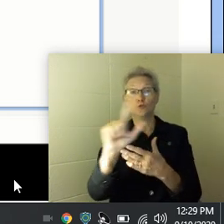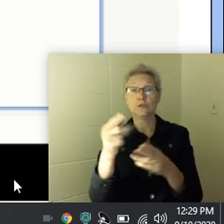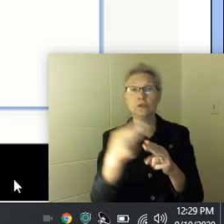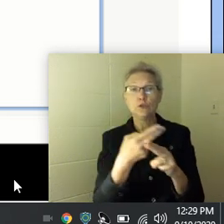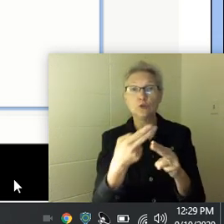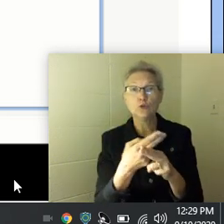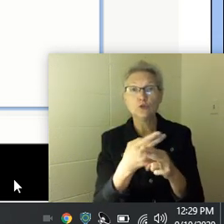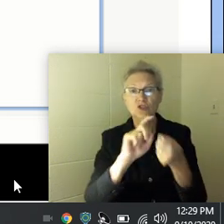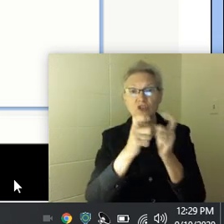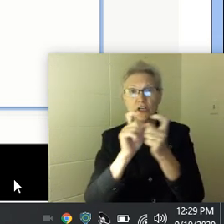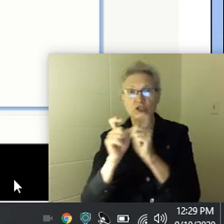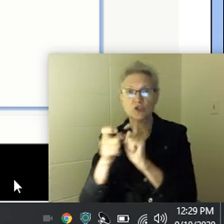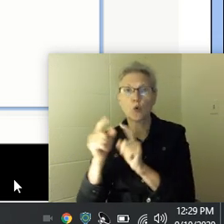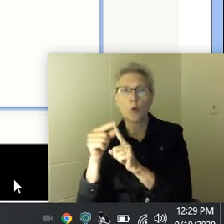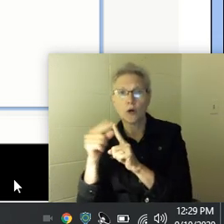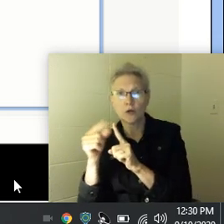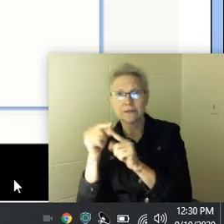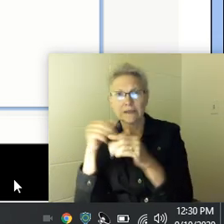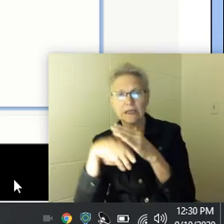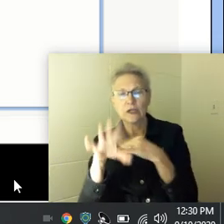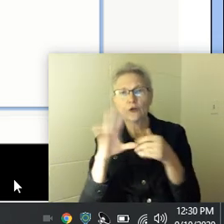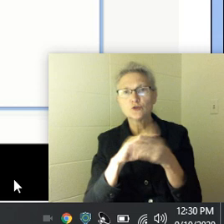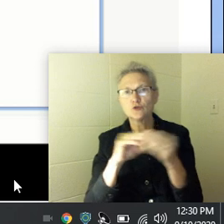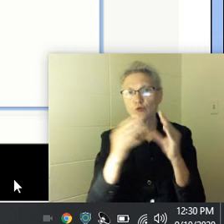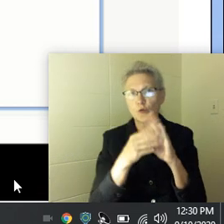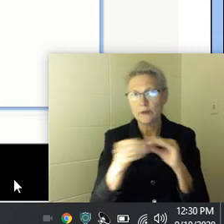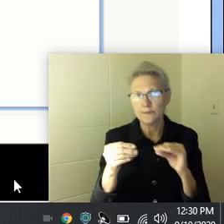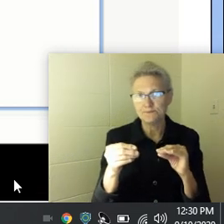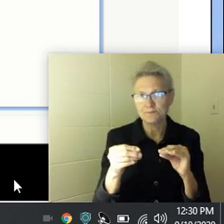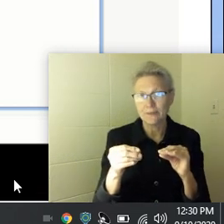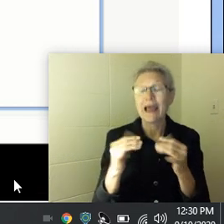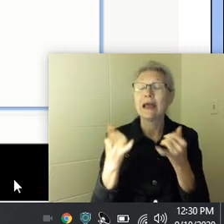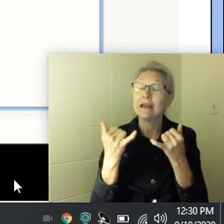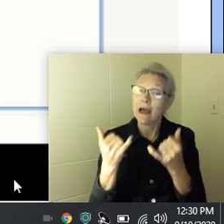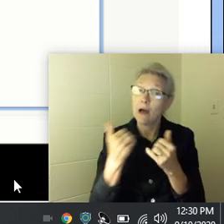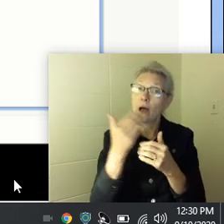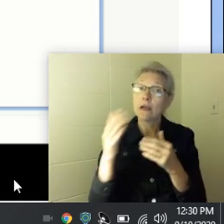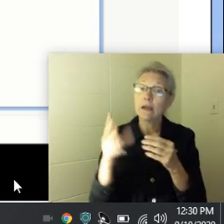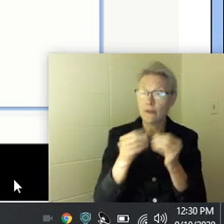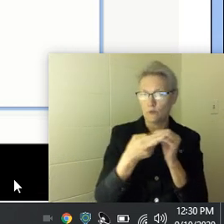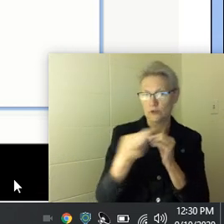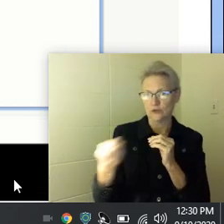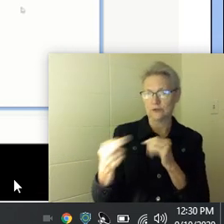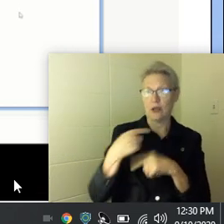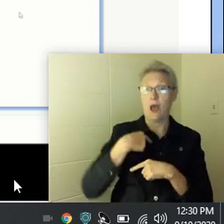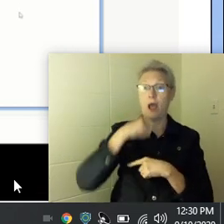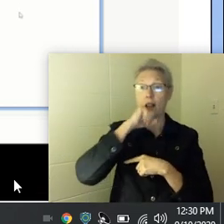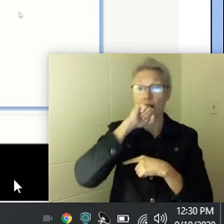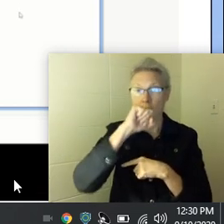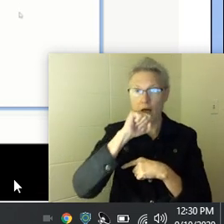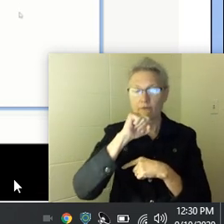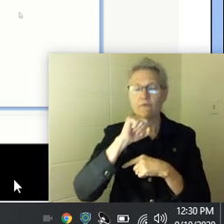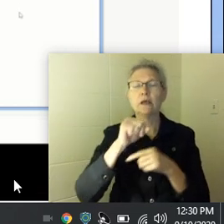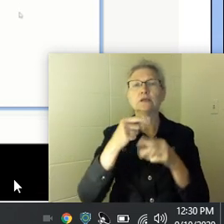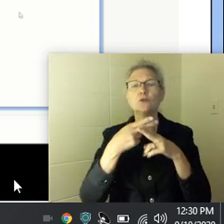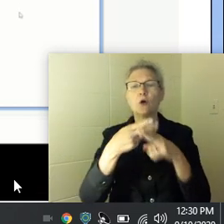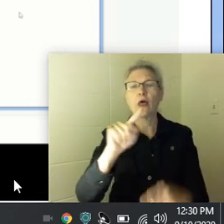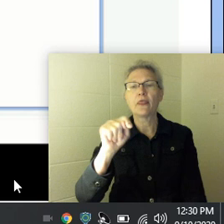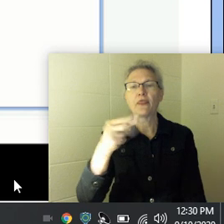to switch up words within your fable. Now, another resource that I love is called a